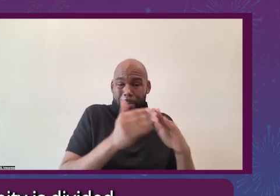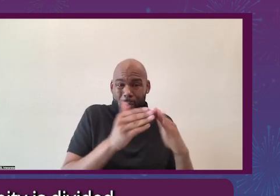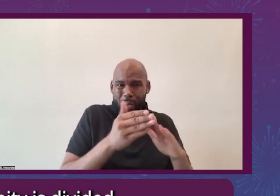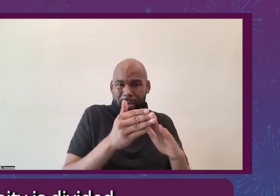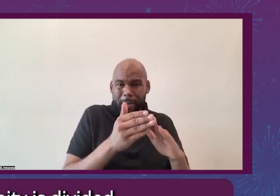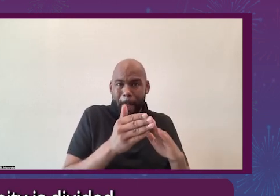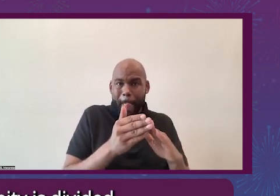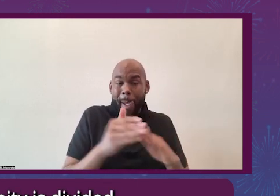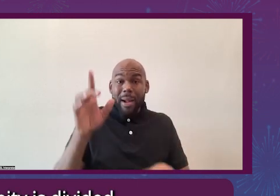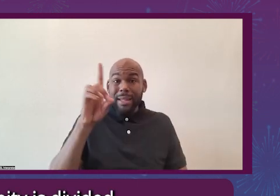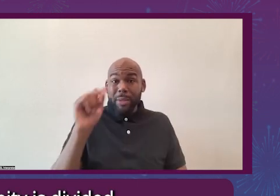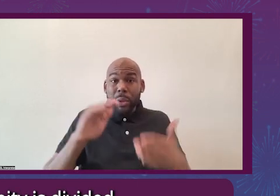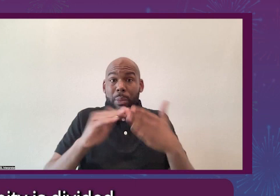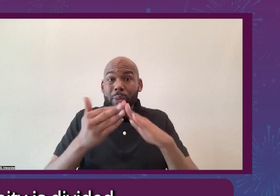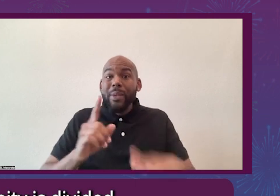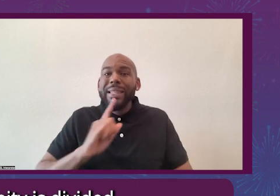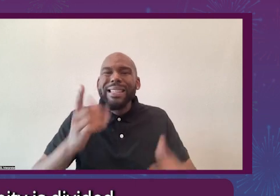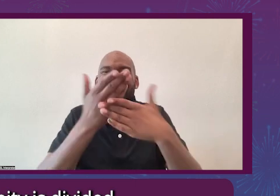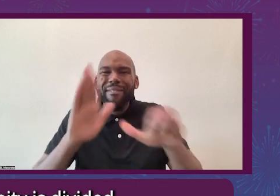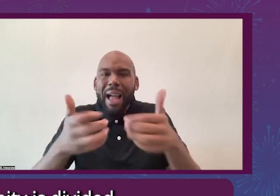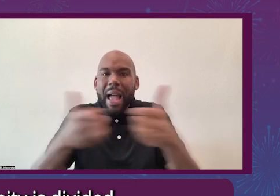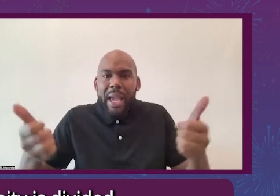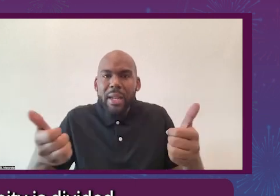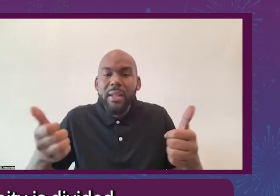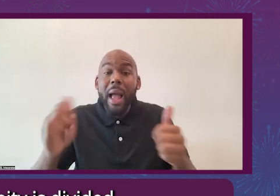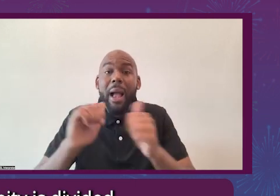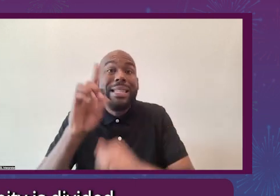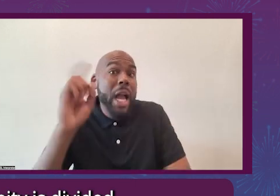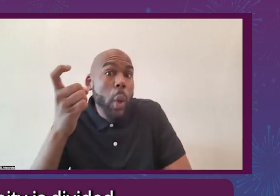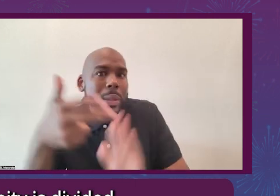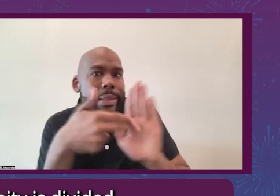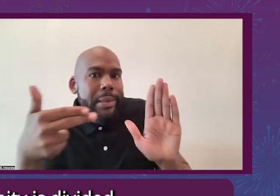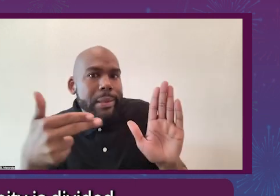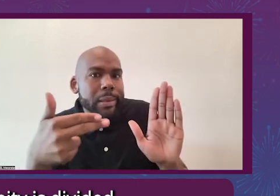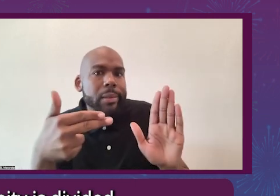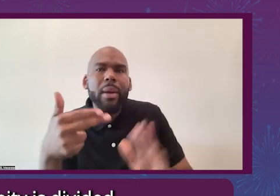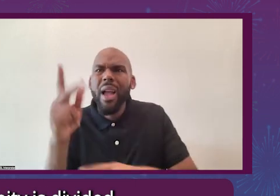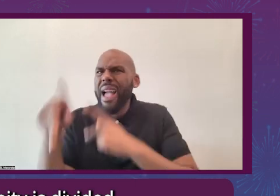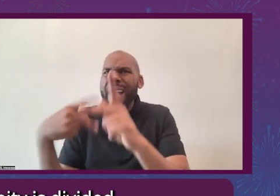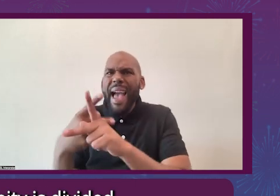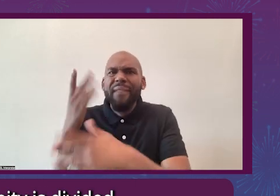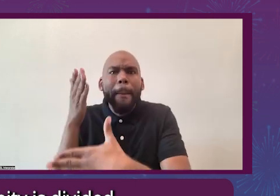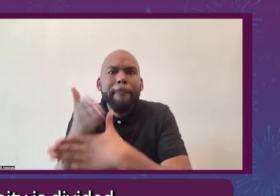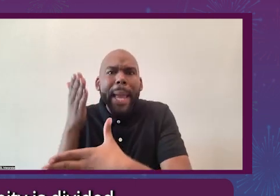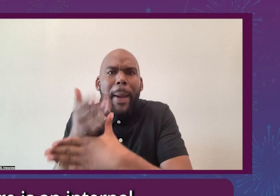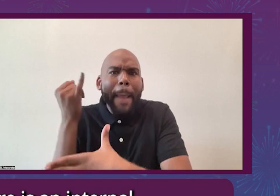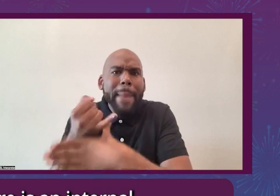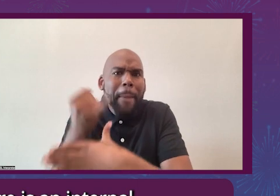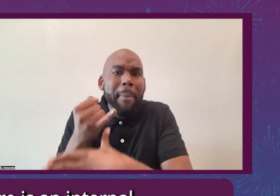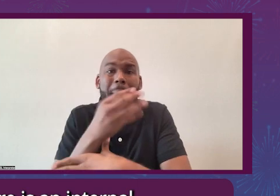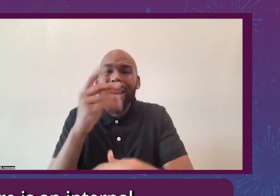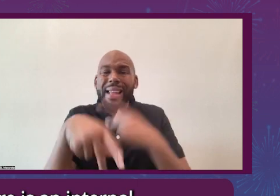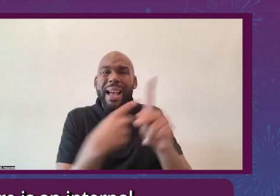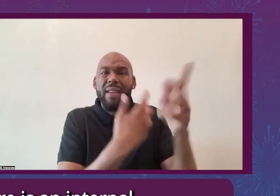disability community's division. The disability community is divided by diagnosis, kind of impairment, and kind